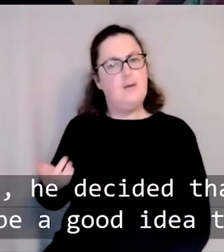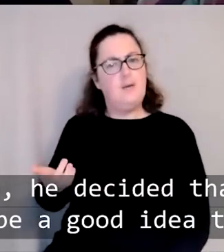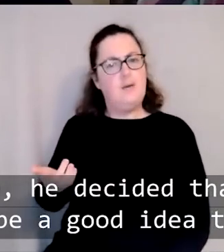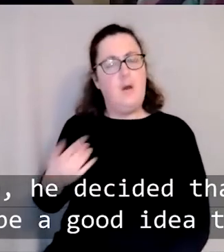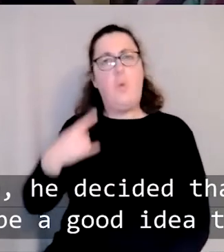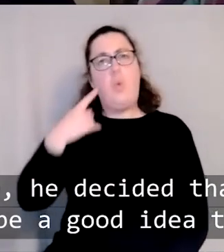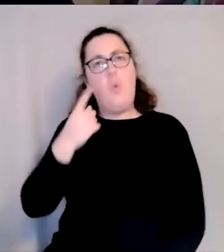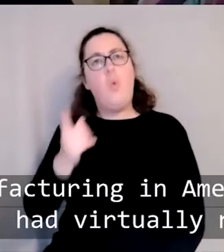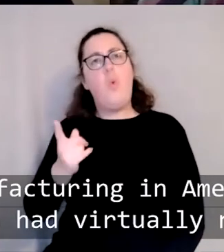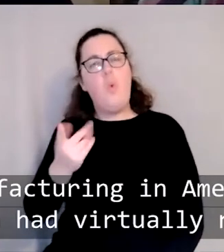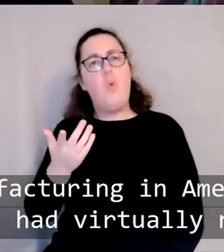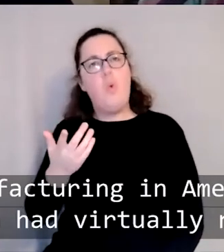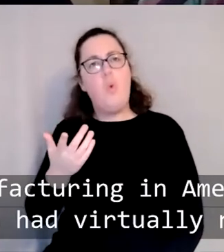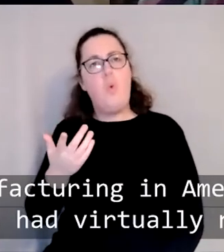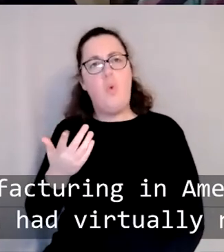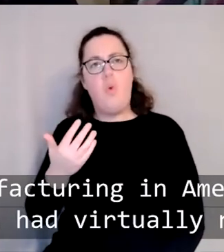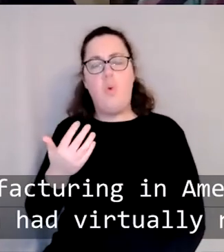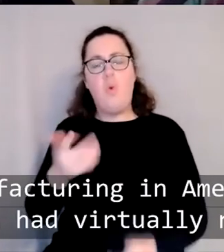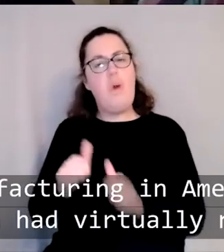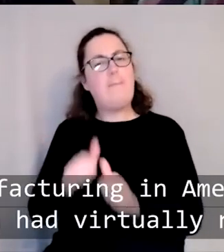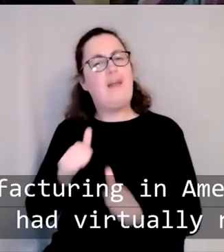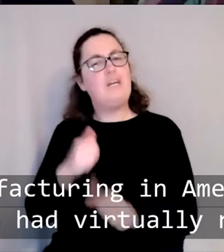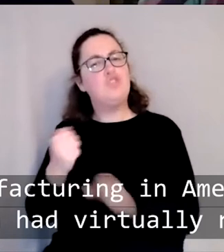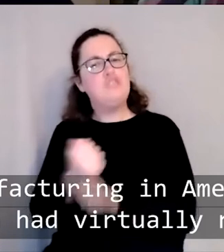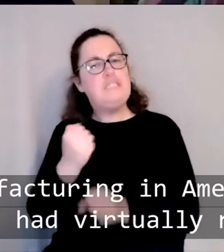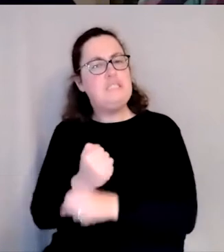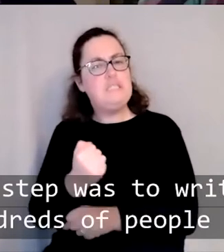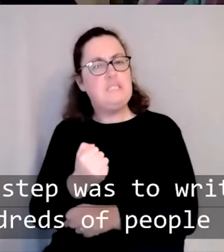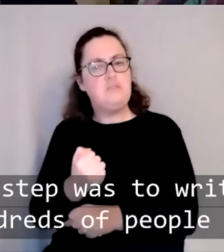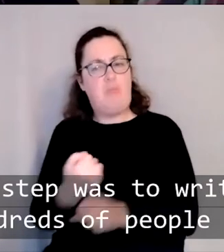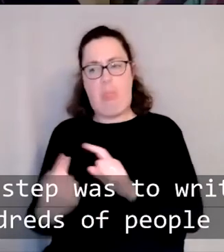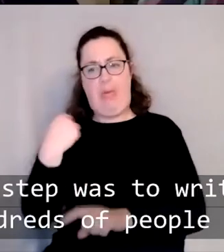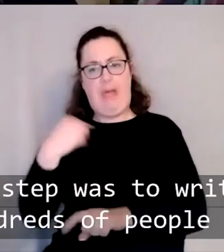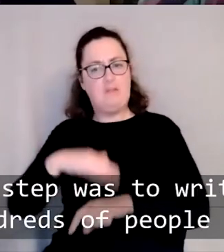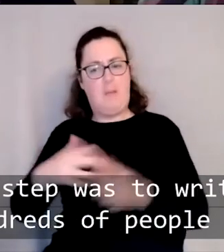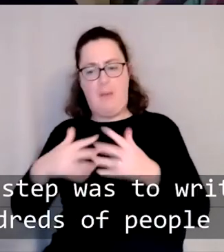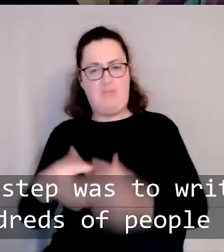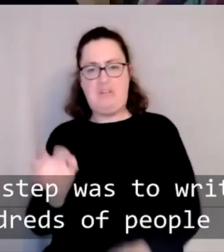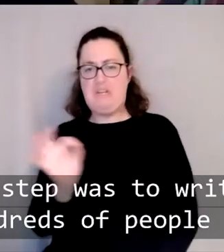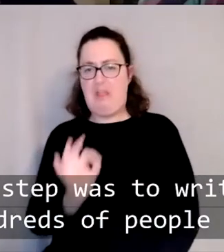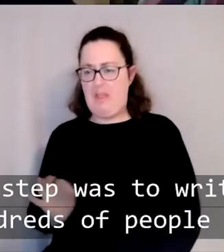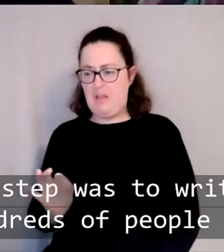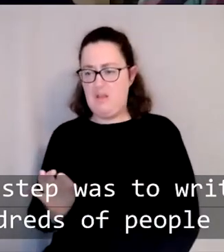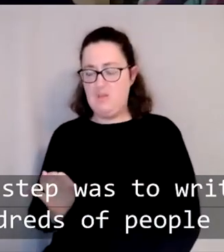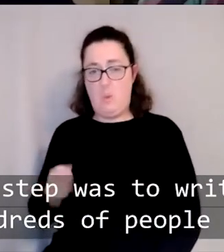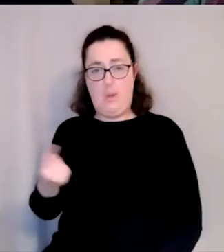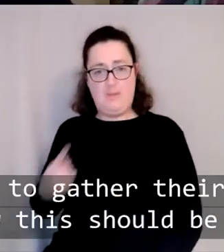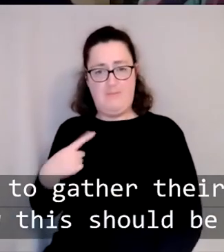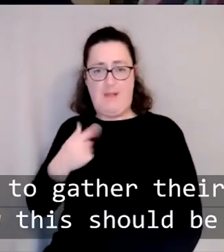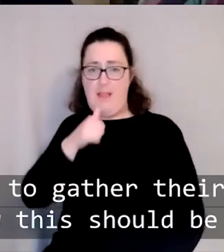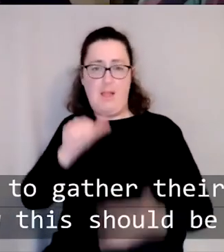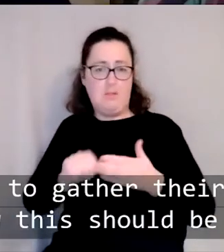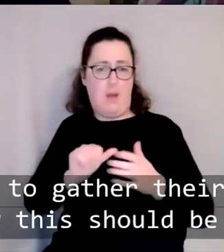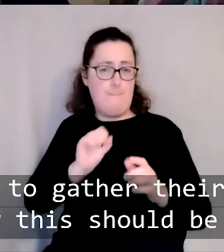good idea to promote manufacturing in America, which had virtually none. So his first step was to write letters to hundreds of people around